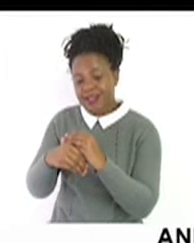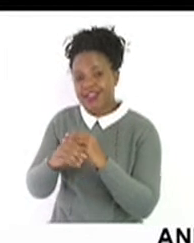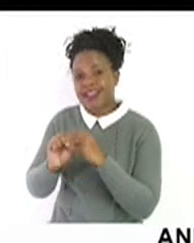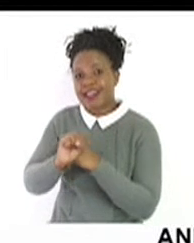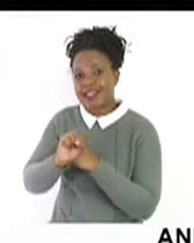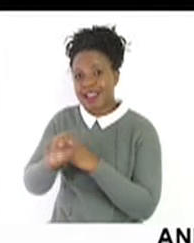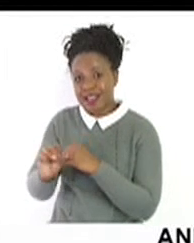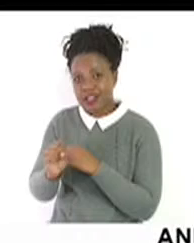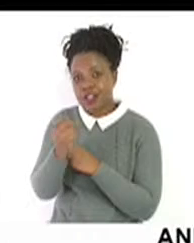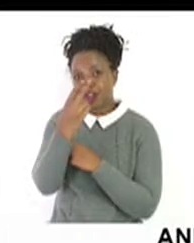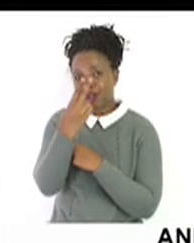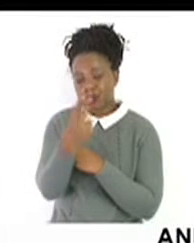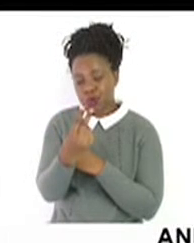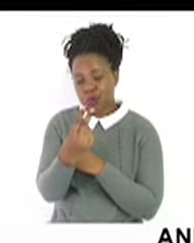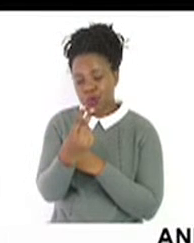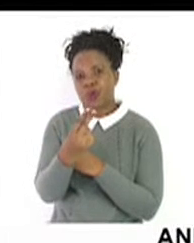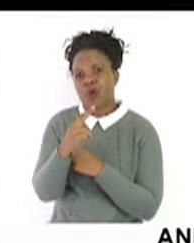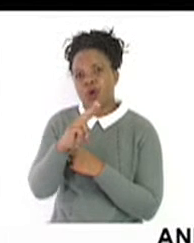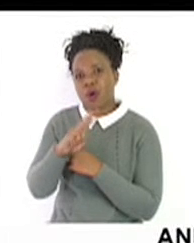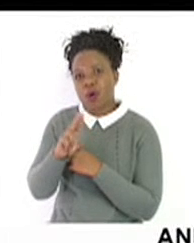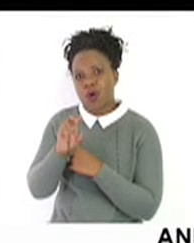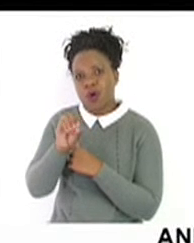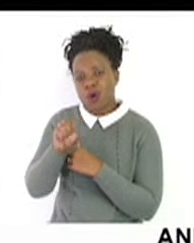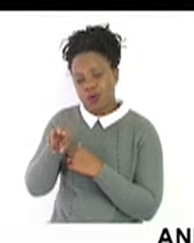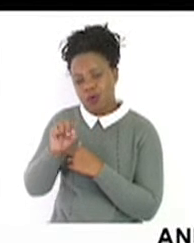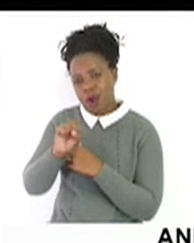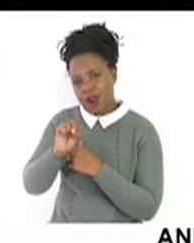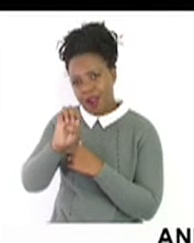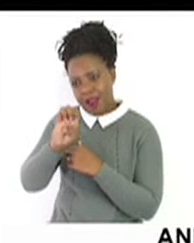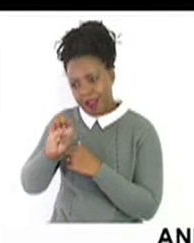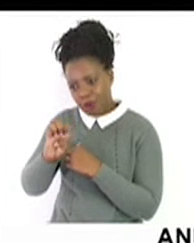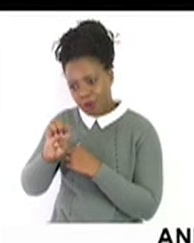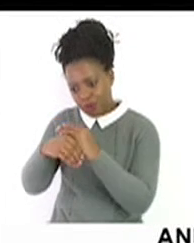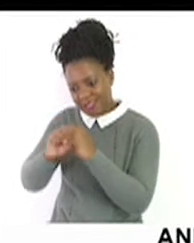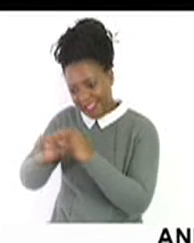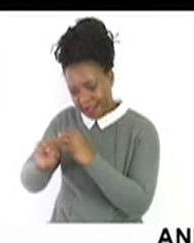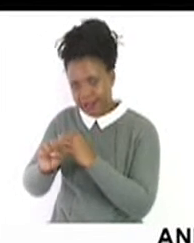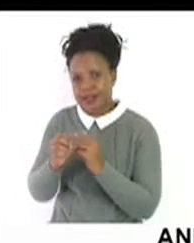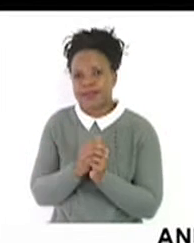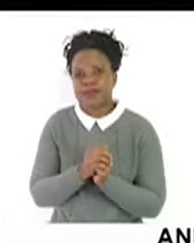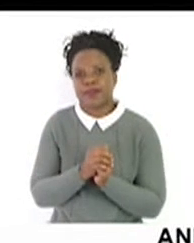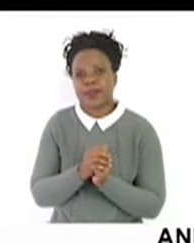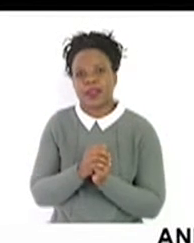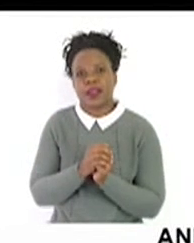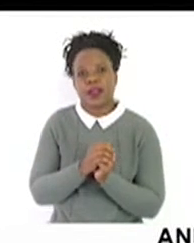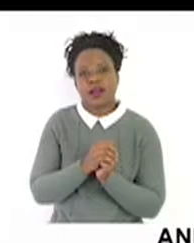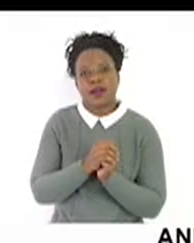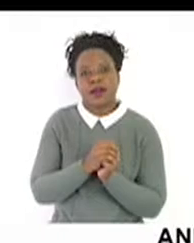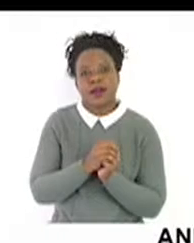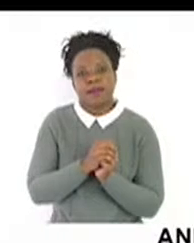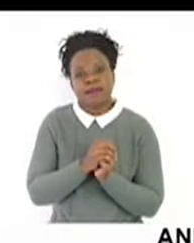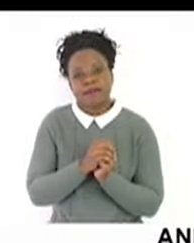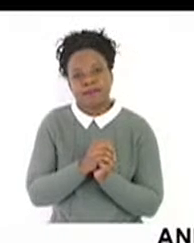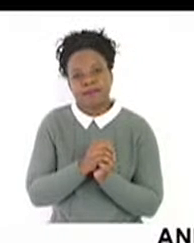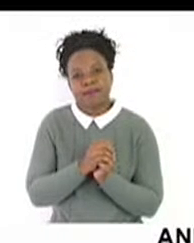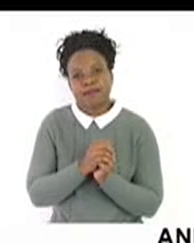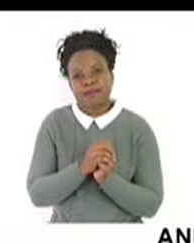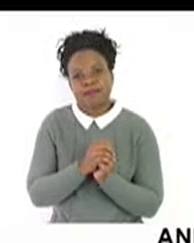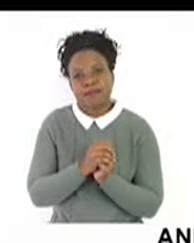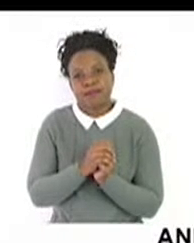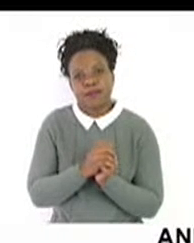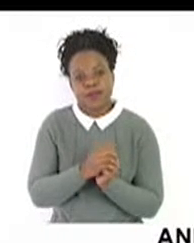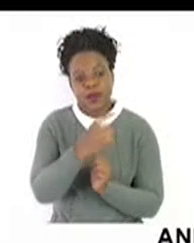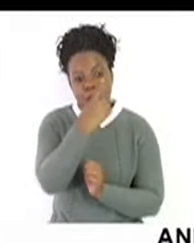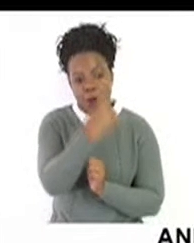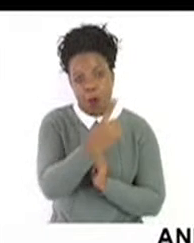one houses, but if they are men, you say two or more houses, right?